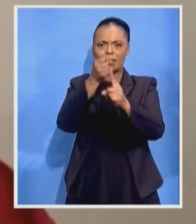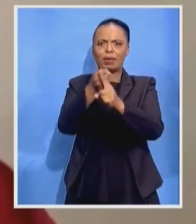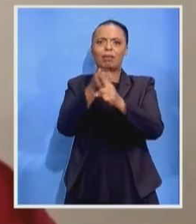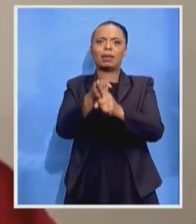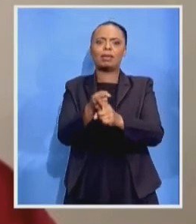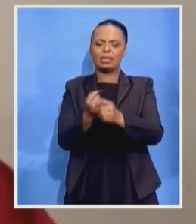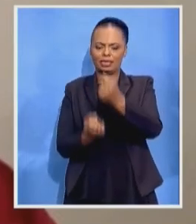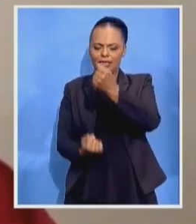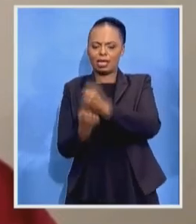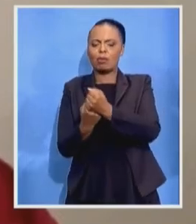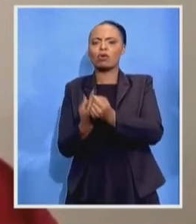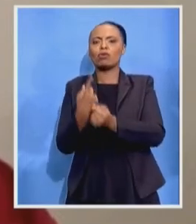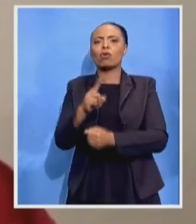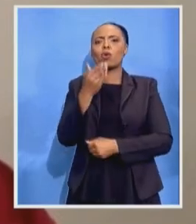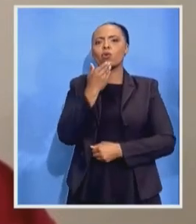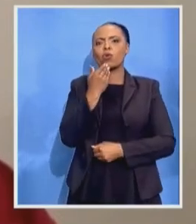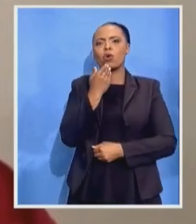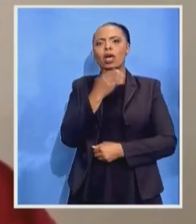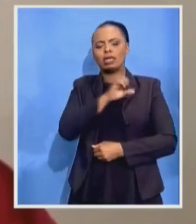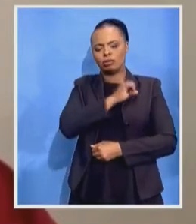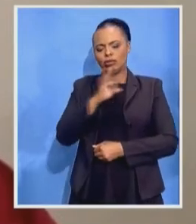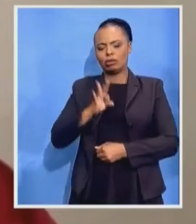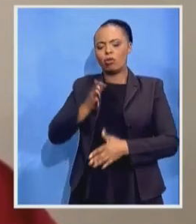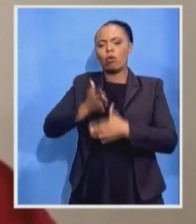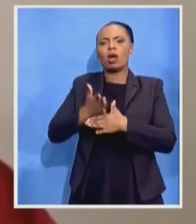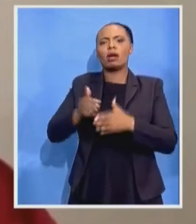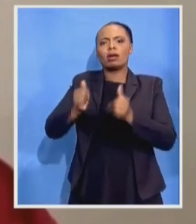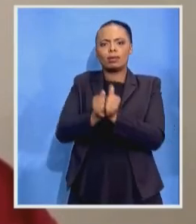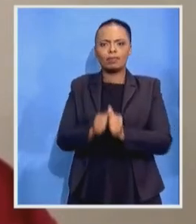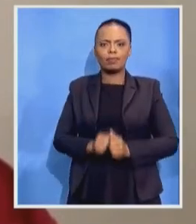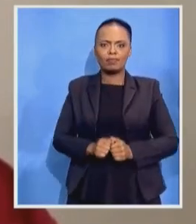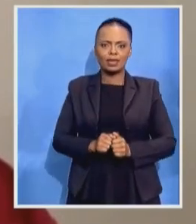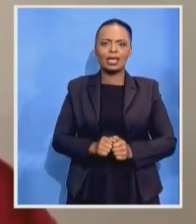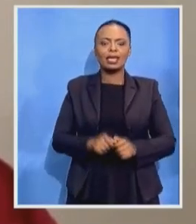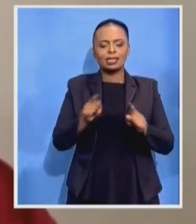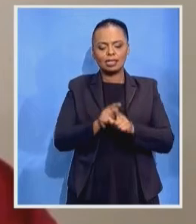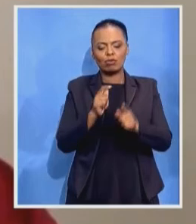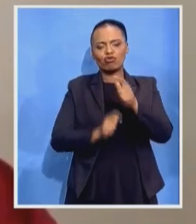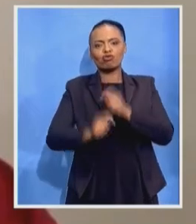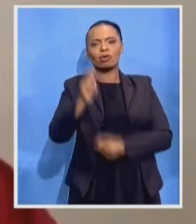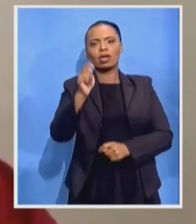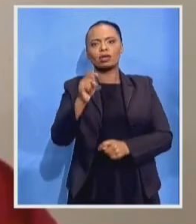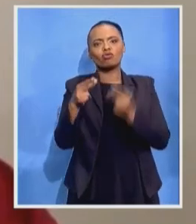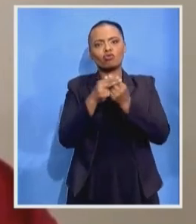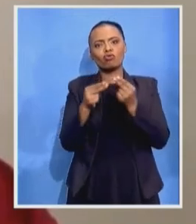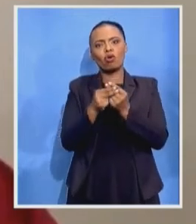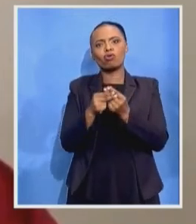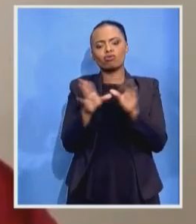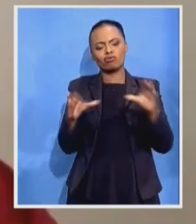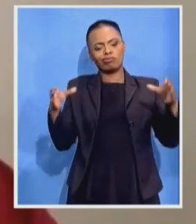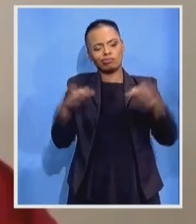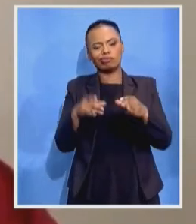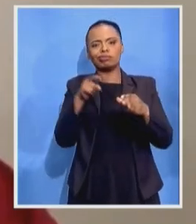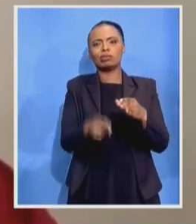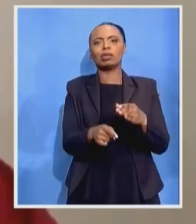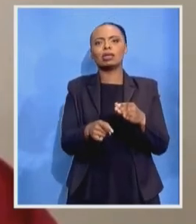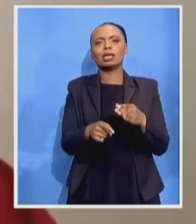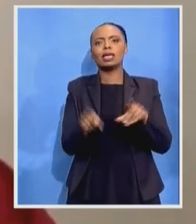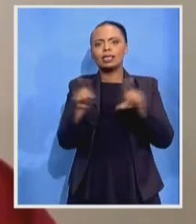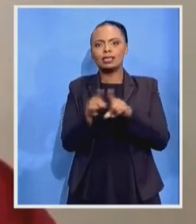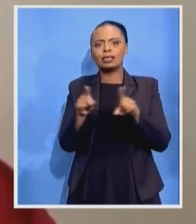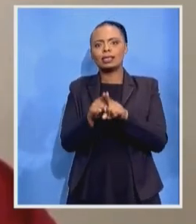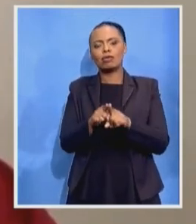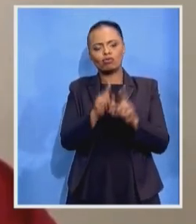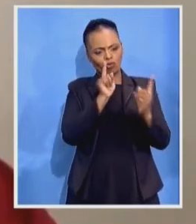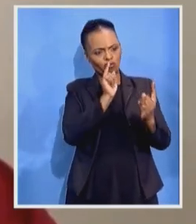include support for the trade union movement and also approaches to the Constitutional Court. Should the